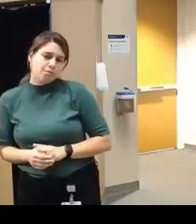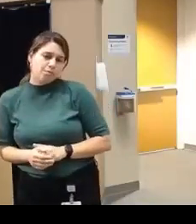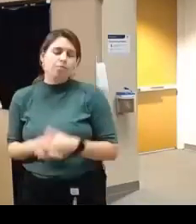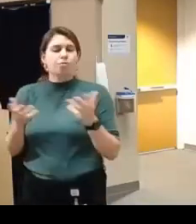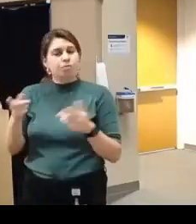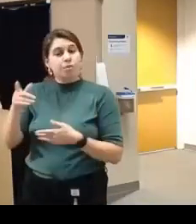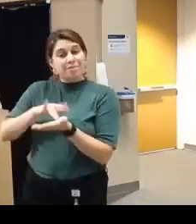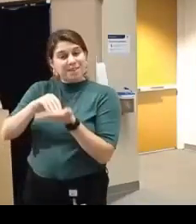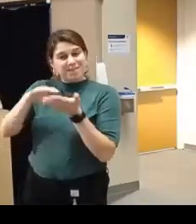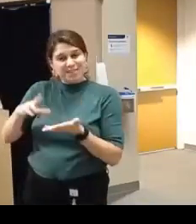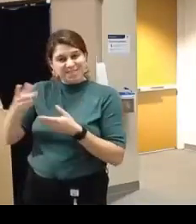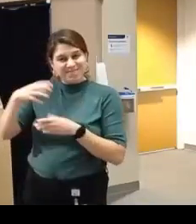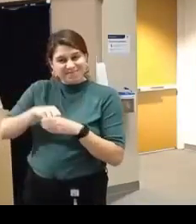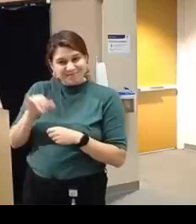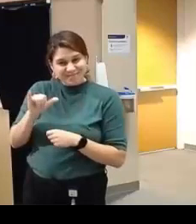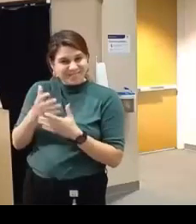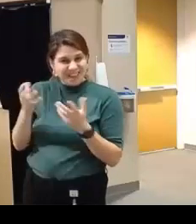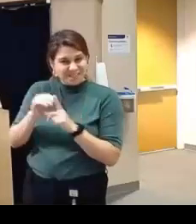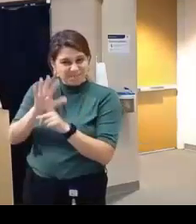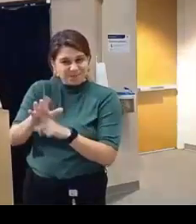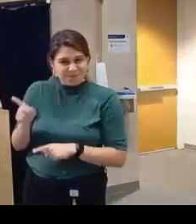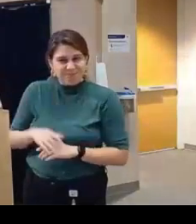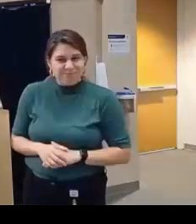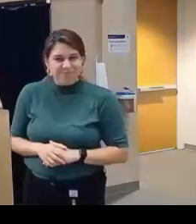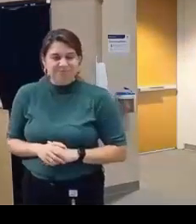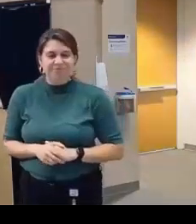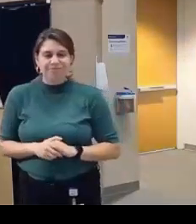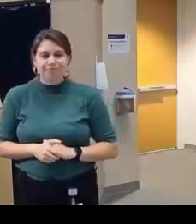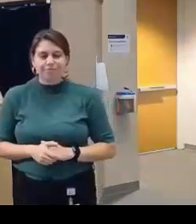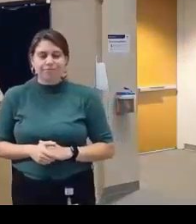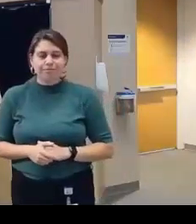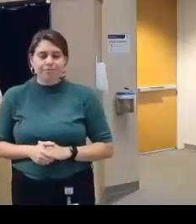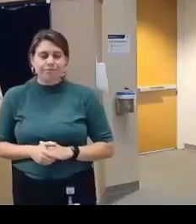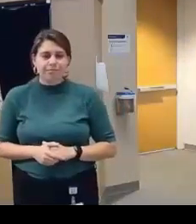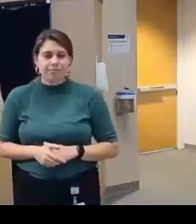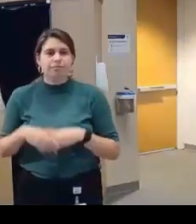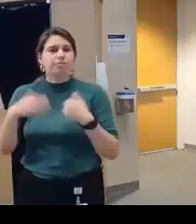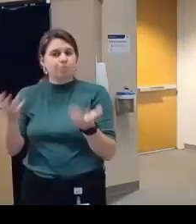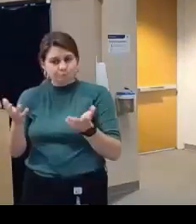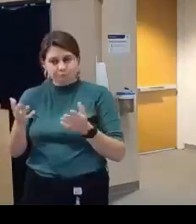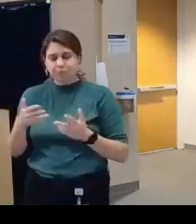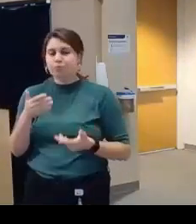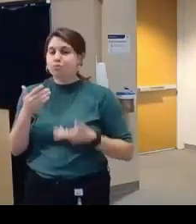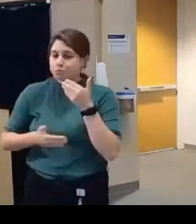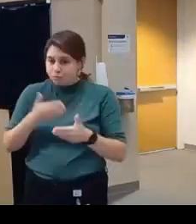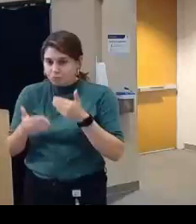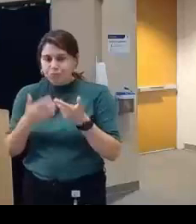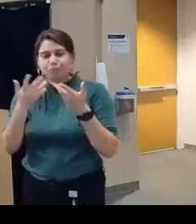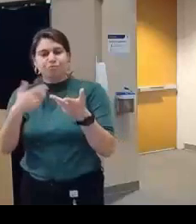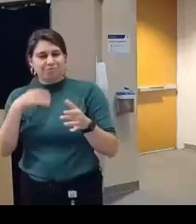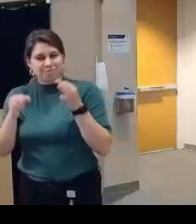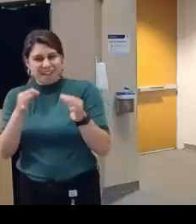Okay, and then you can see that med students are really getting a lot of exposure to these. So this led to what you heard earlier,